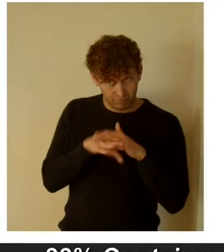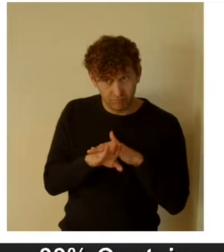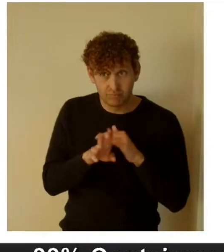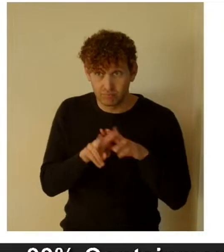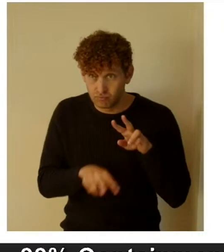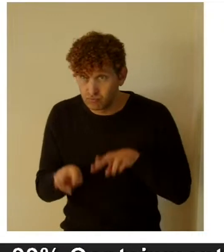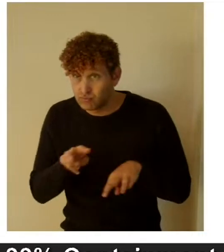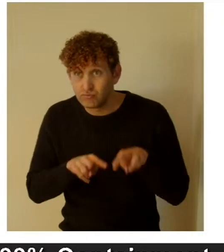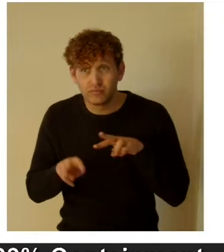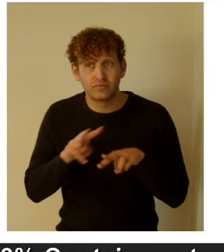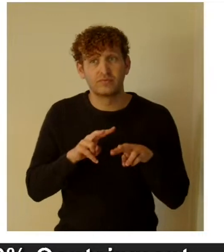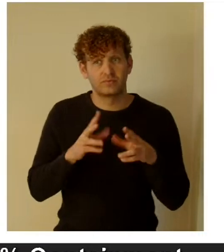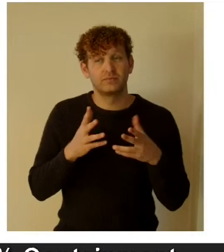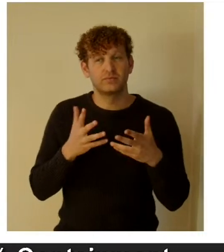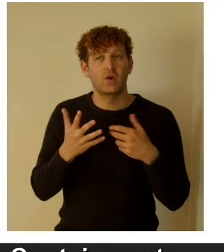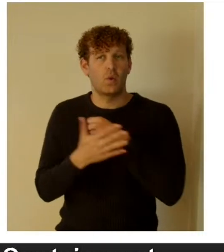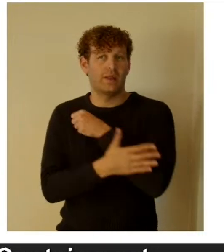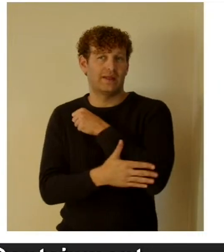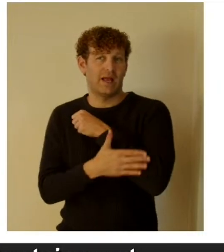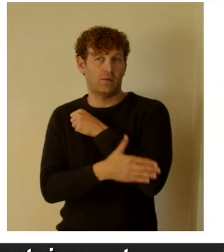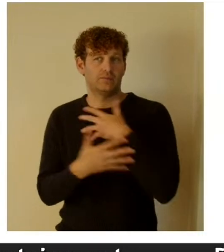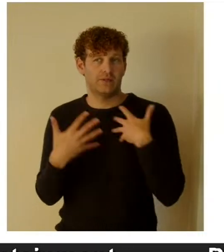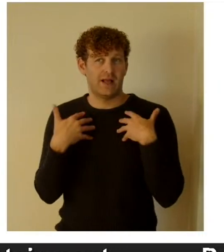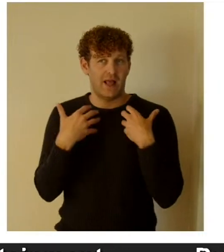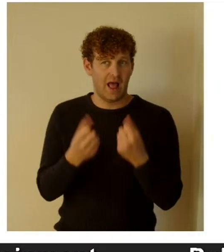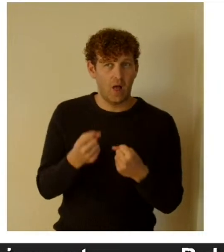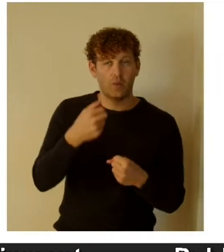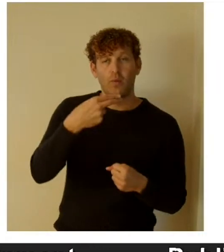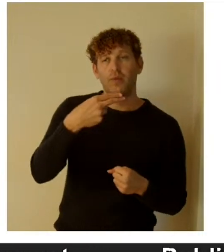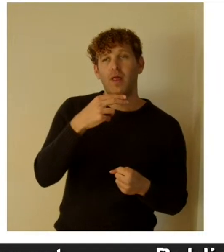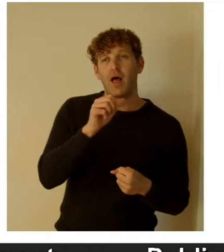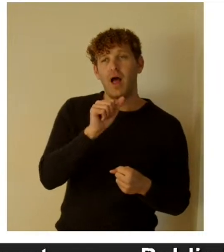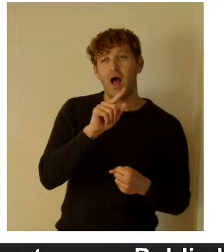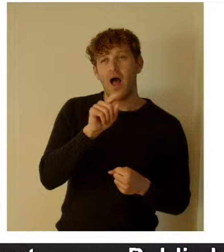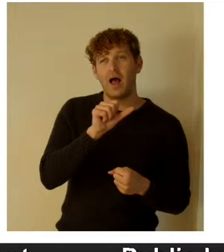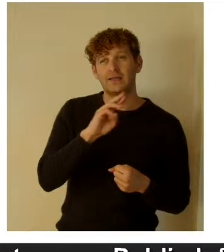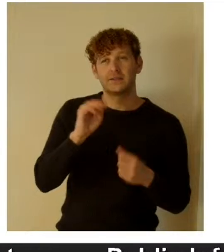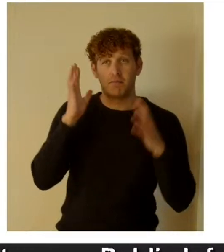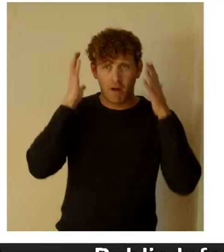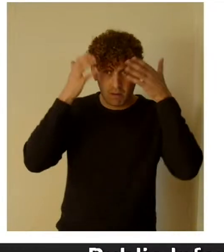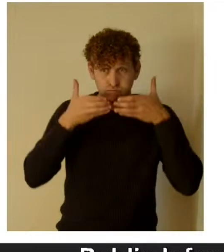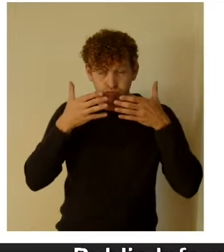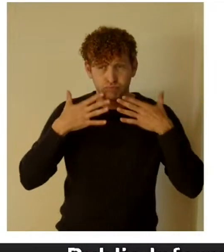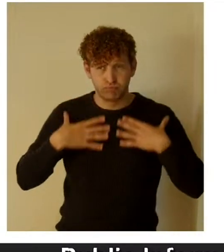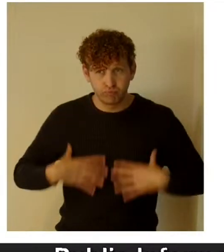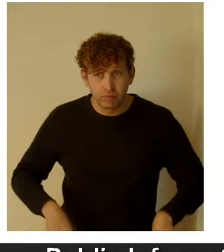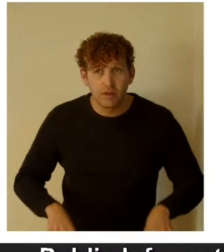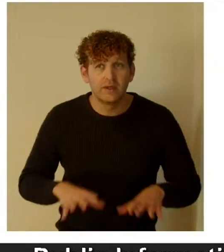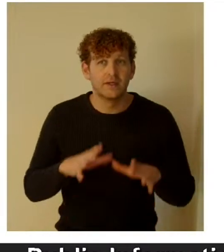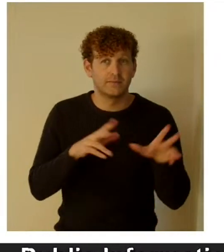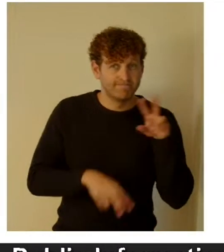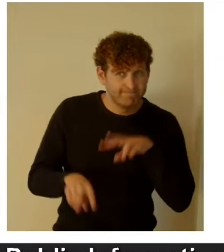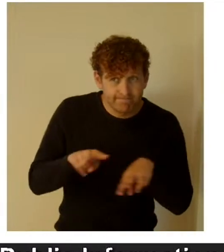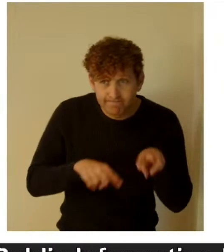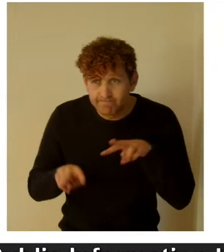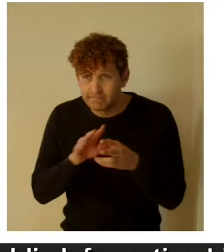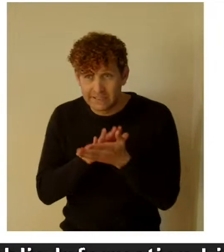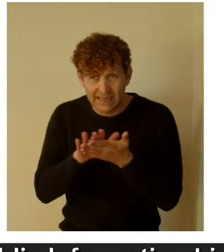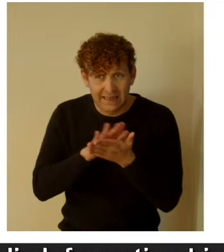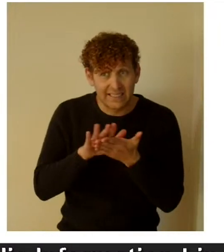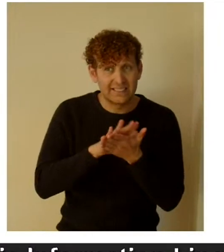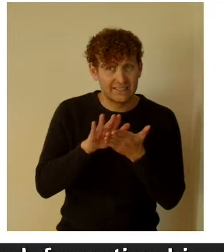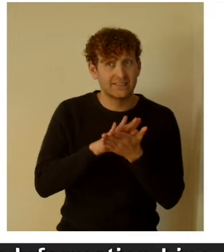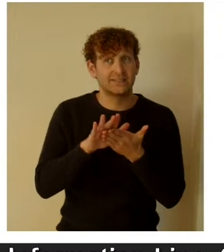health and fire hazmat removing these materials. Once your property has been cleaned of those materials, the property will be tagged with a